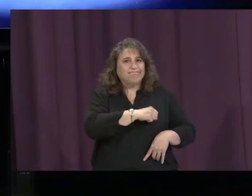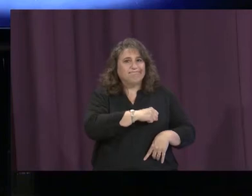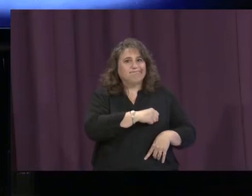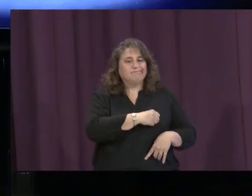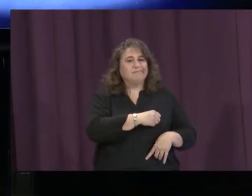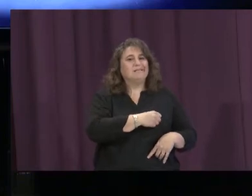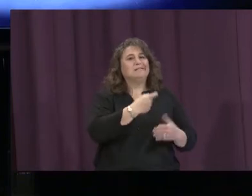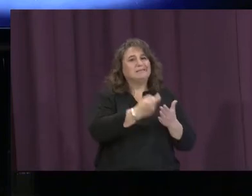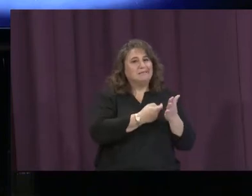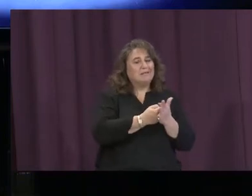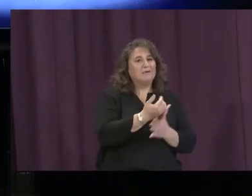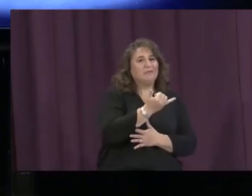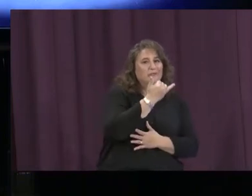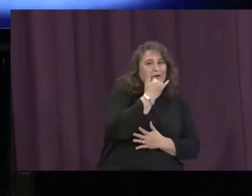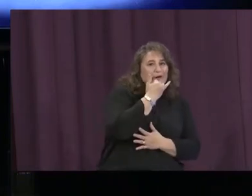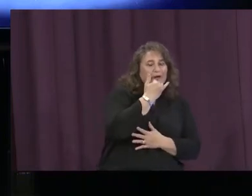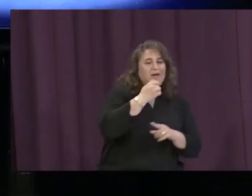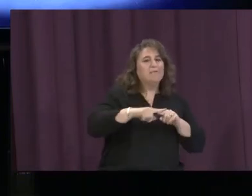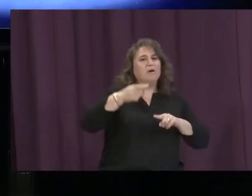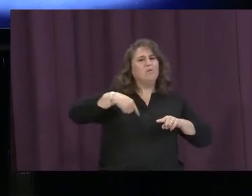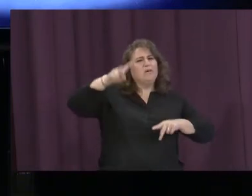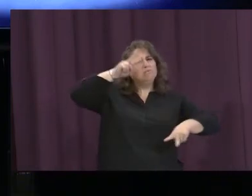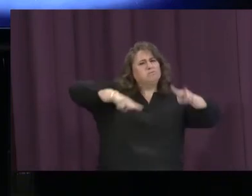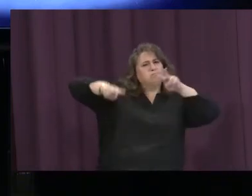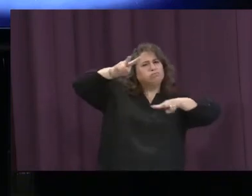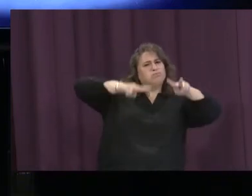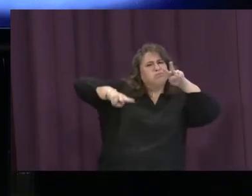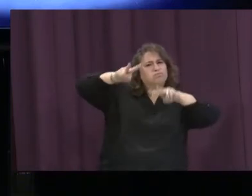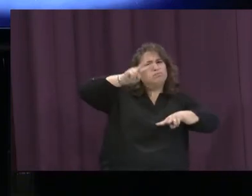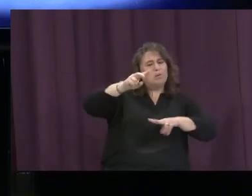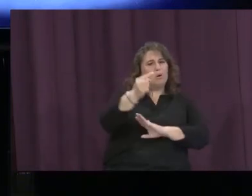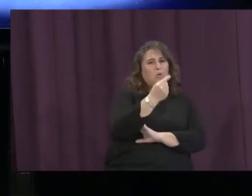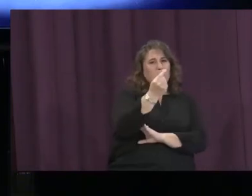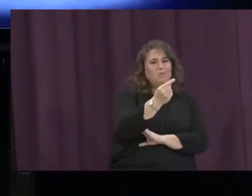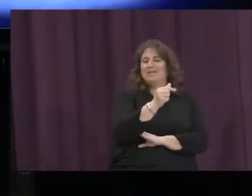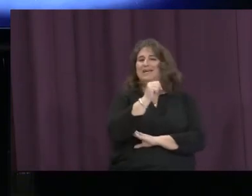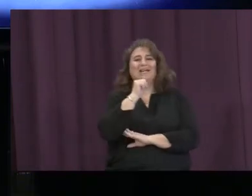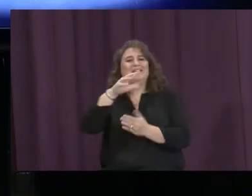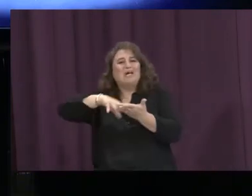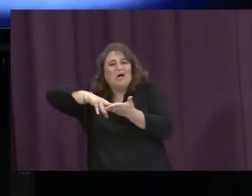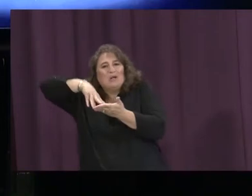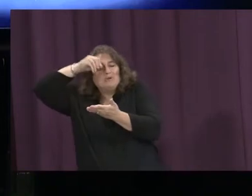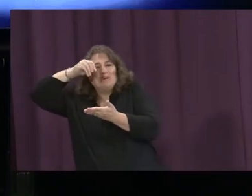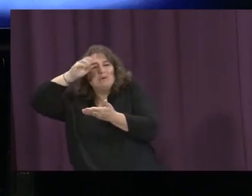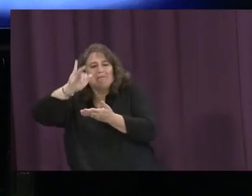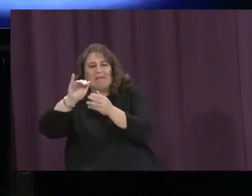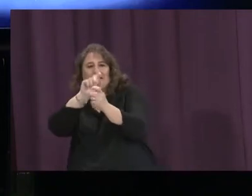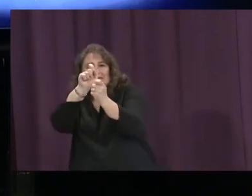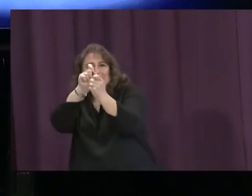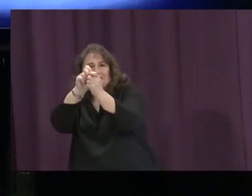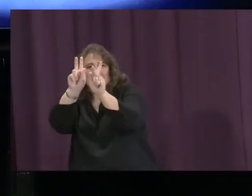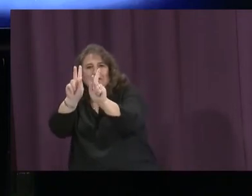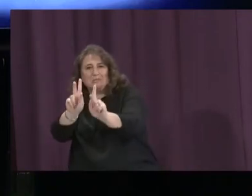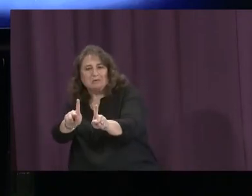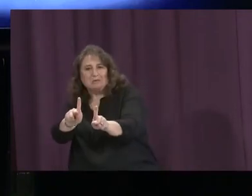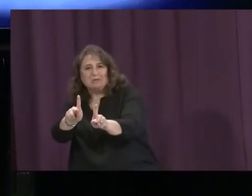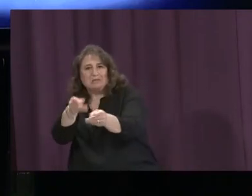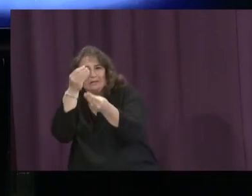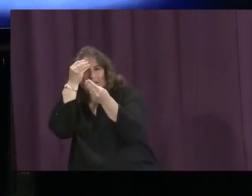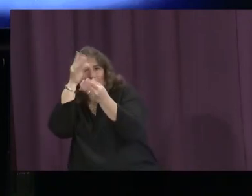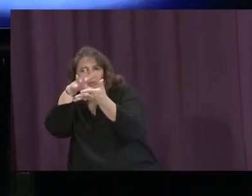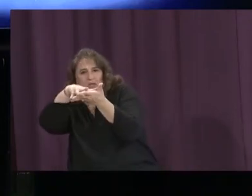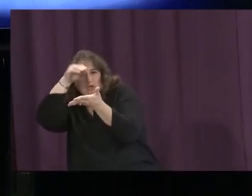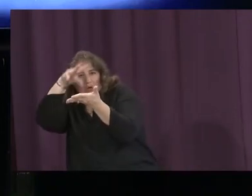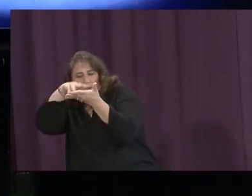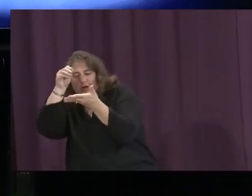or made simply by observing people instead of getting to know them. That's the biggest part, um, even on Zoom, like, having